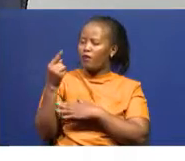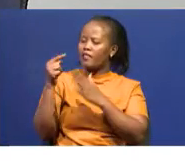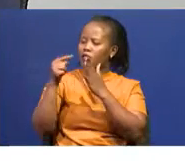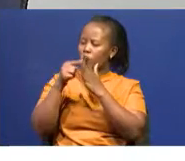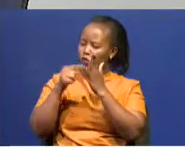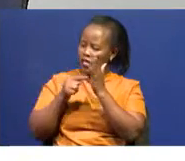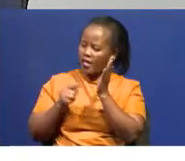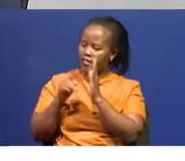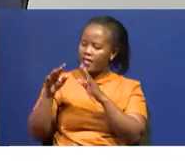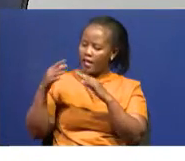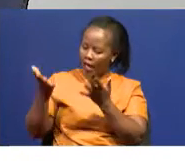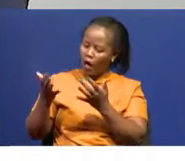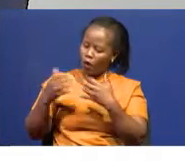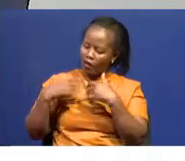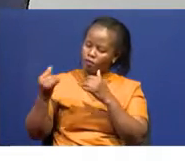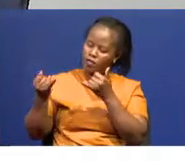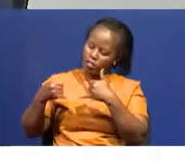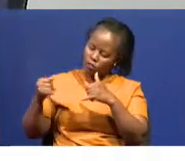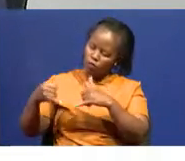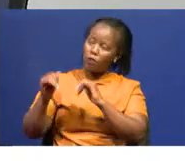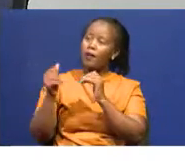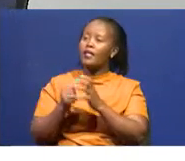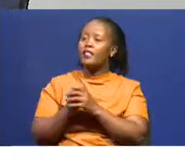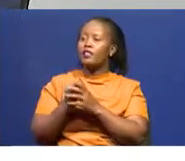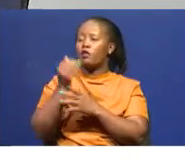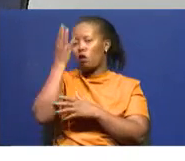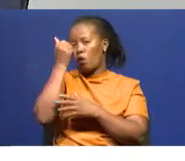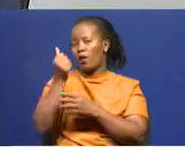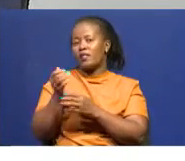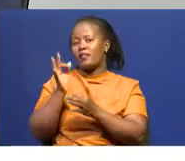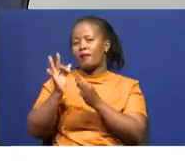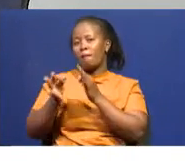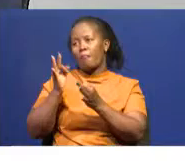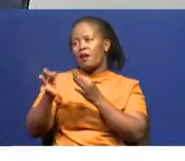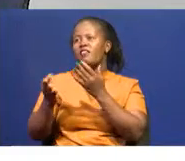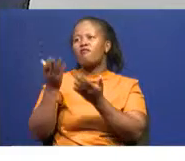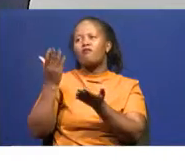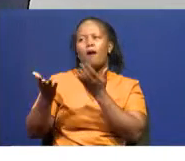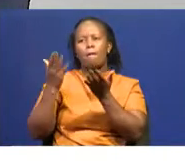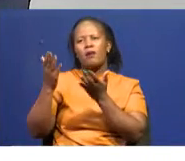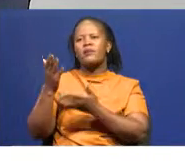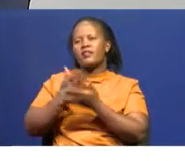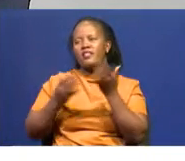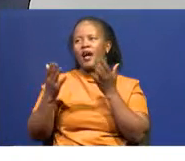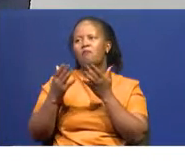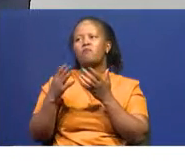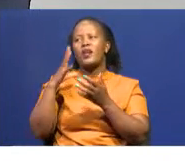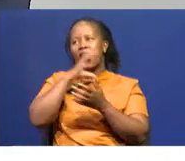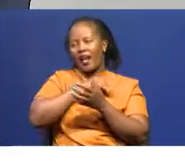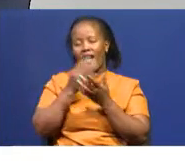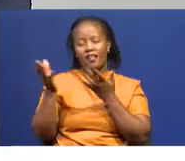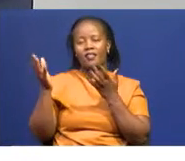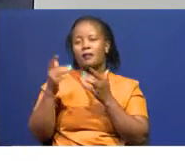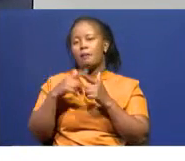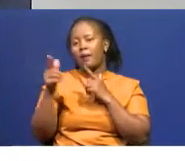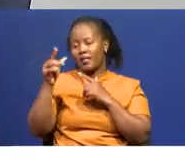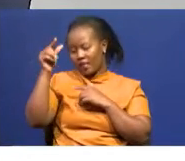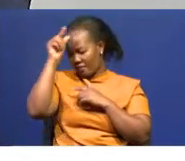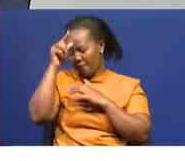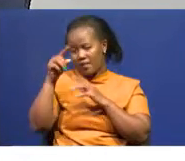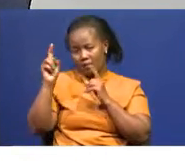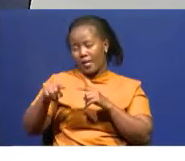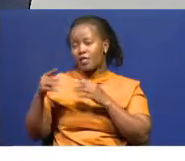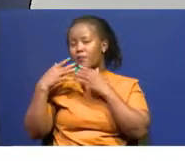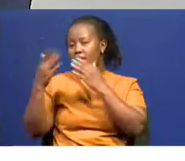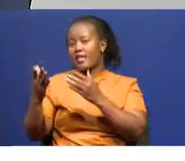policy document up to now. So that even if the issues are sometimes about implementation, mm-hmm. we have to give credit to the government where they have